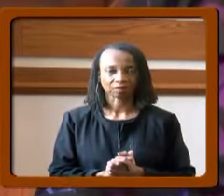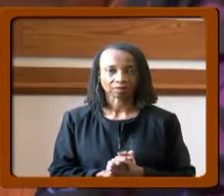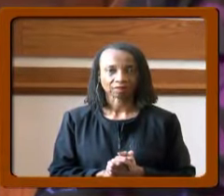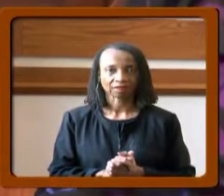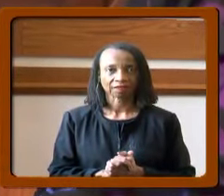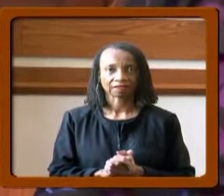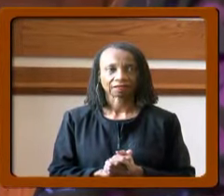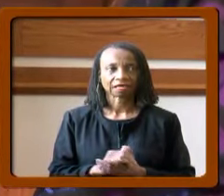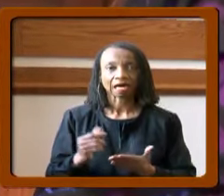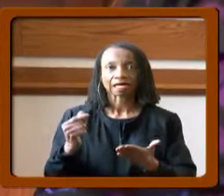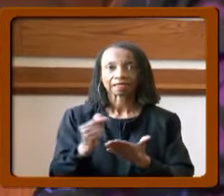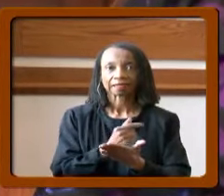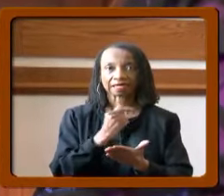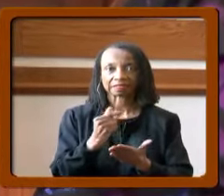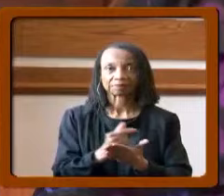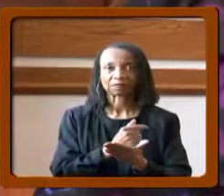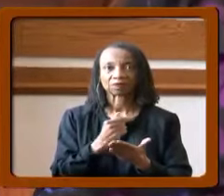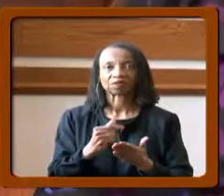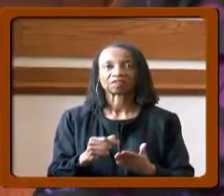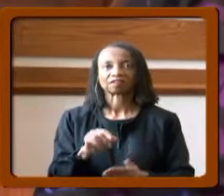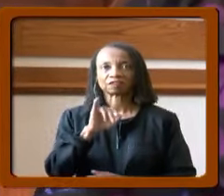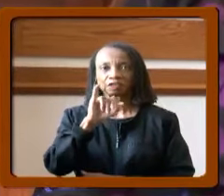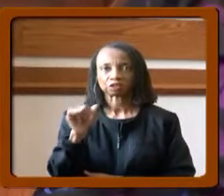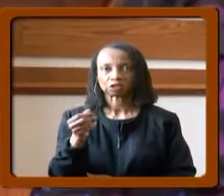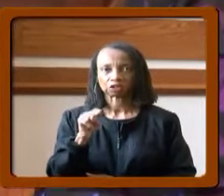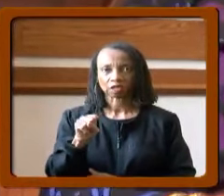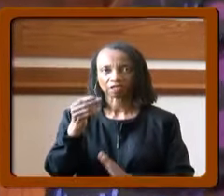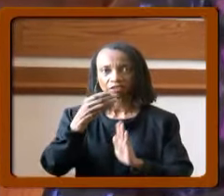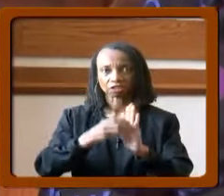from the Gospel according to John, chapter 20.